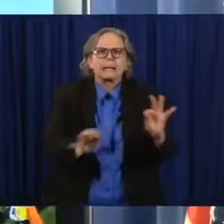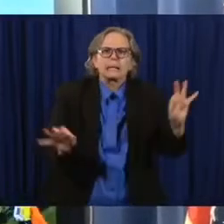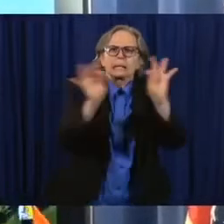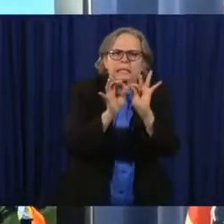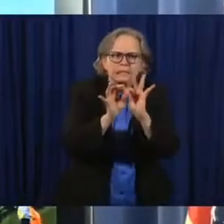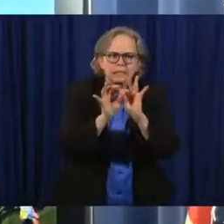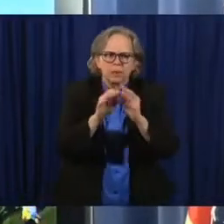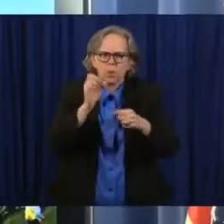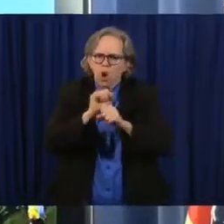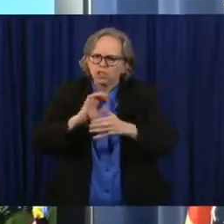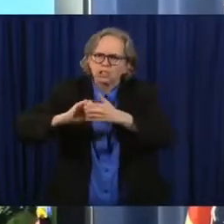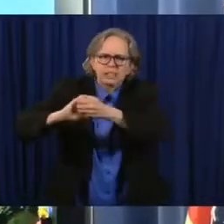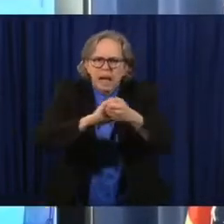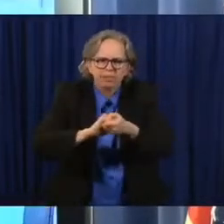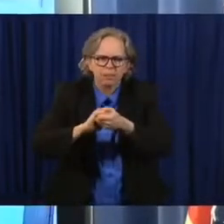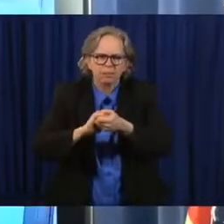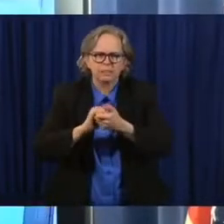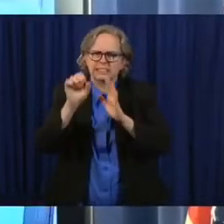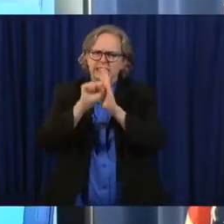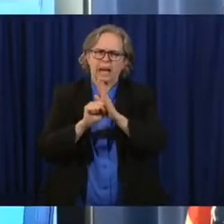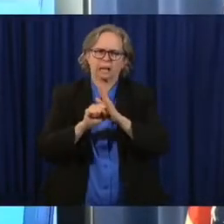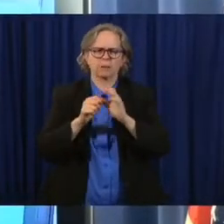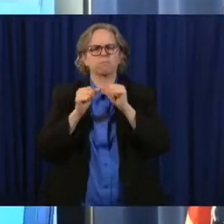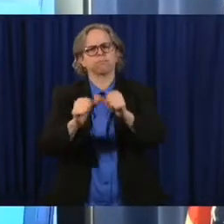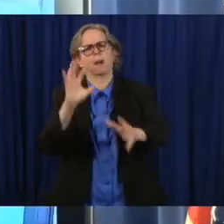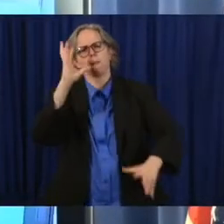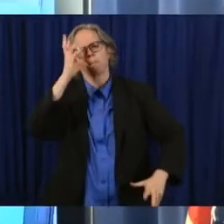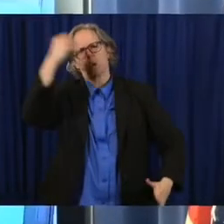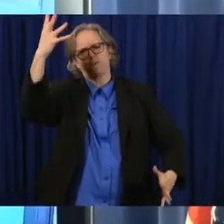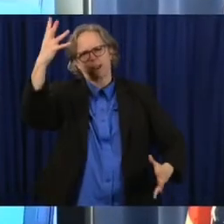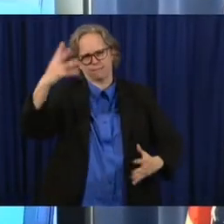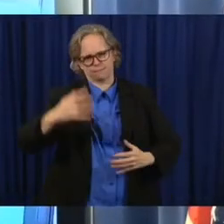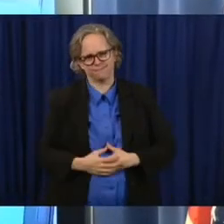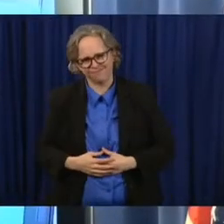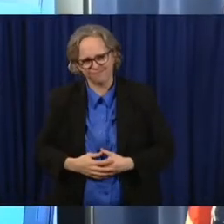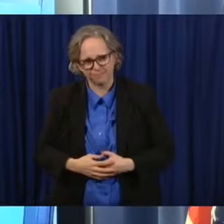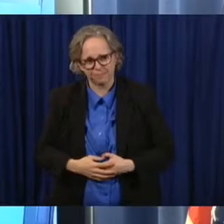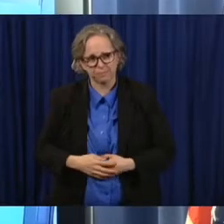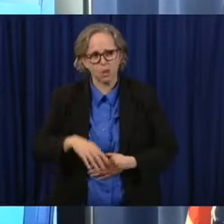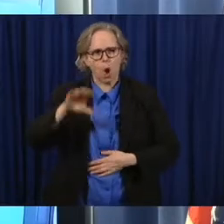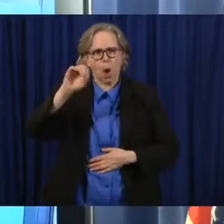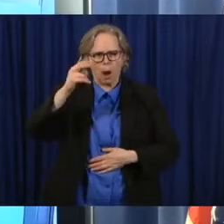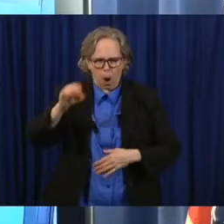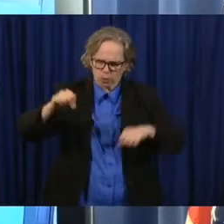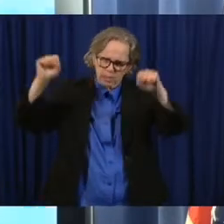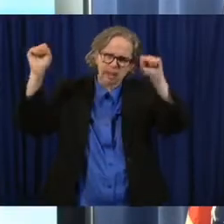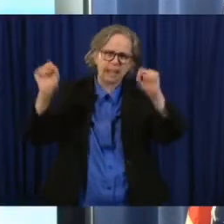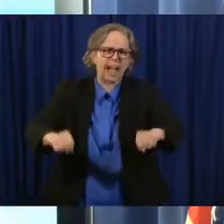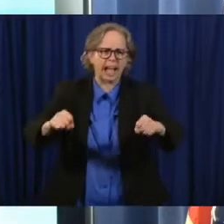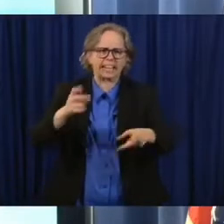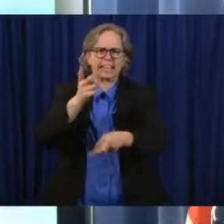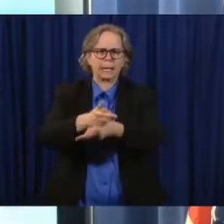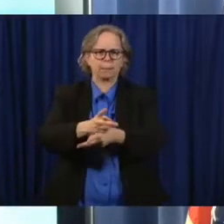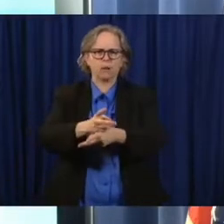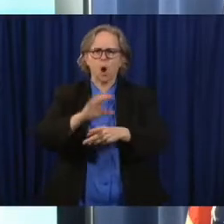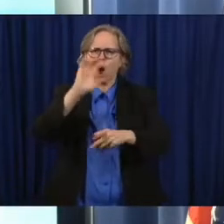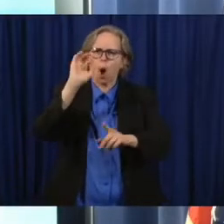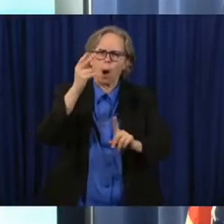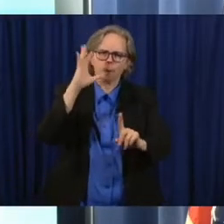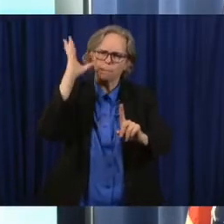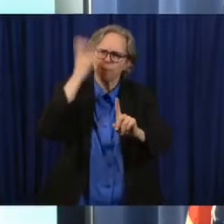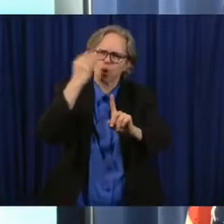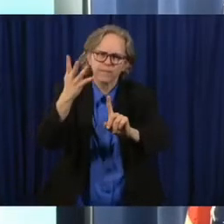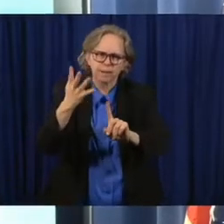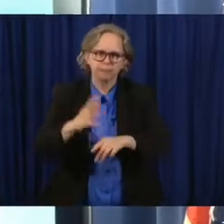keep our state healthy and beautiful. Let's end this self-imposed blight. Ohioans can keep Ohio beautiful. At the Ohio Department of